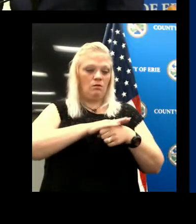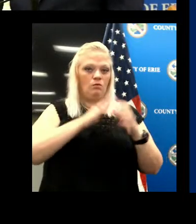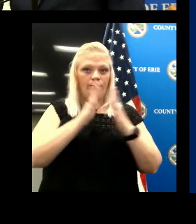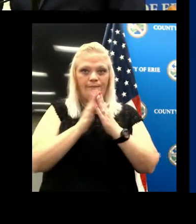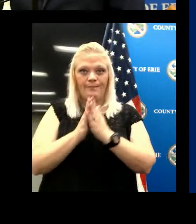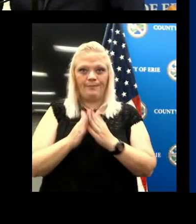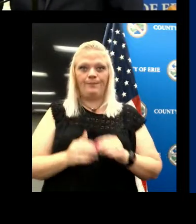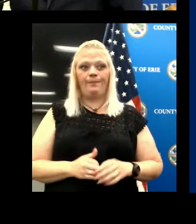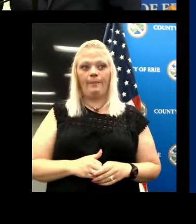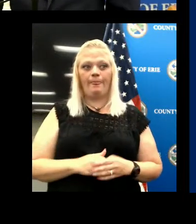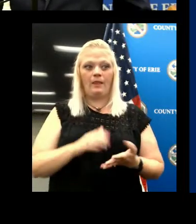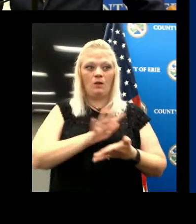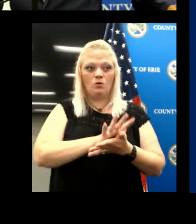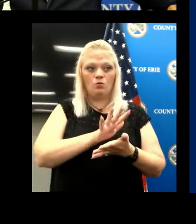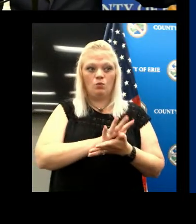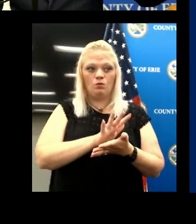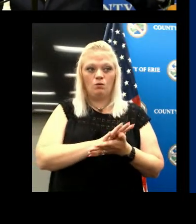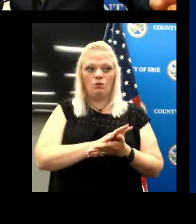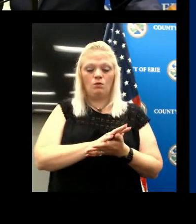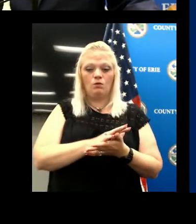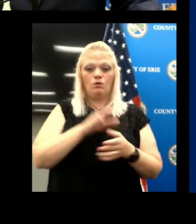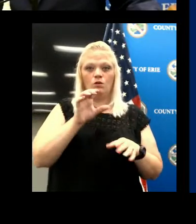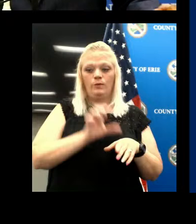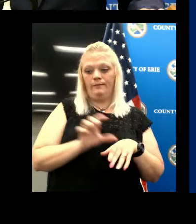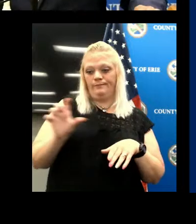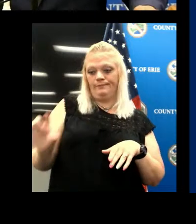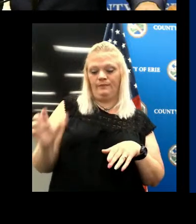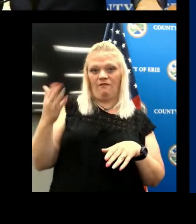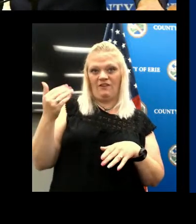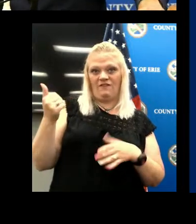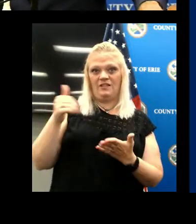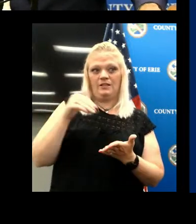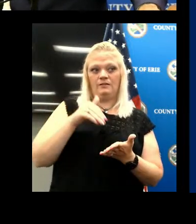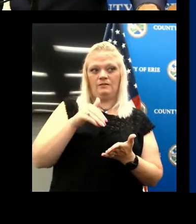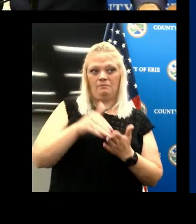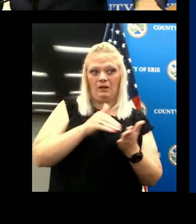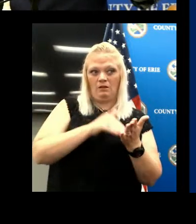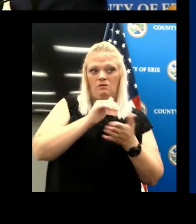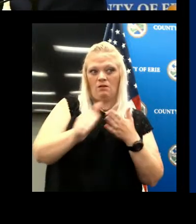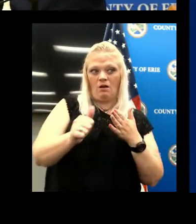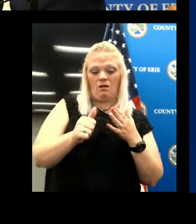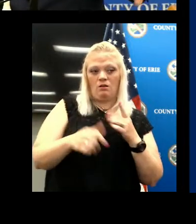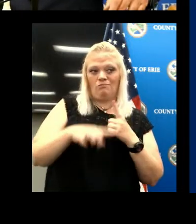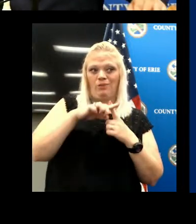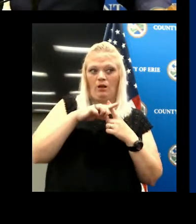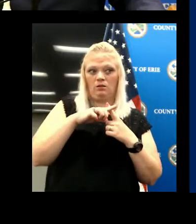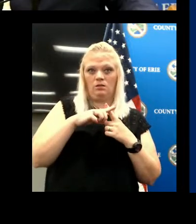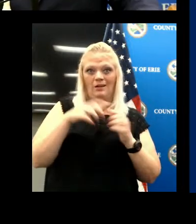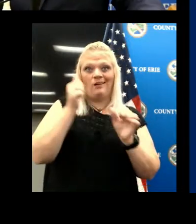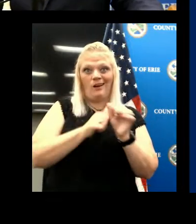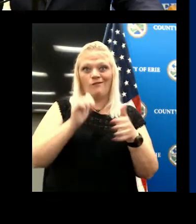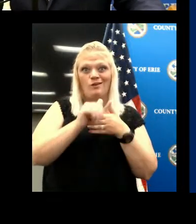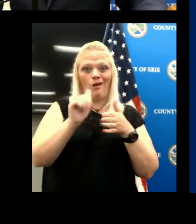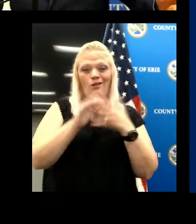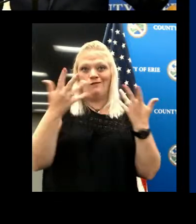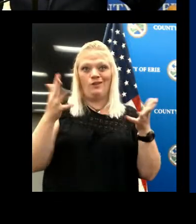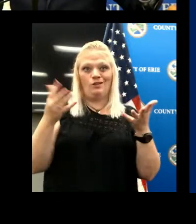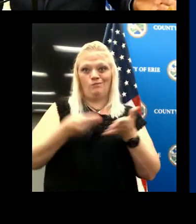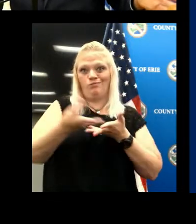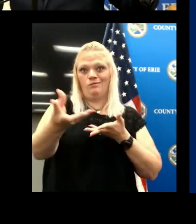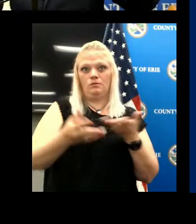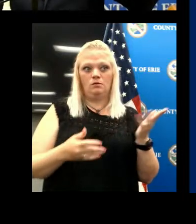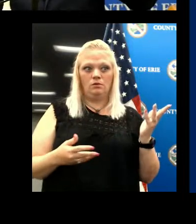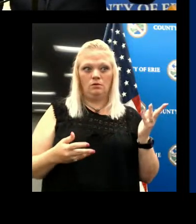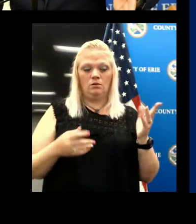communities. Schools, we have set aside $15 million plus for schools, and it's my understanding is almost every one of those dollars is out the door. That's